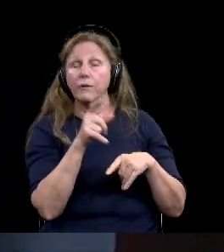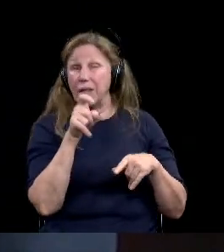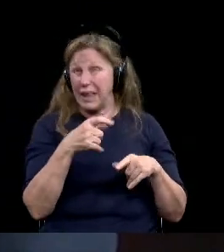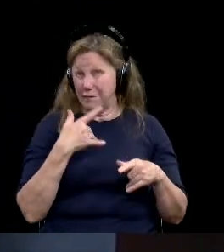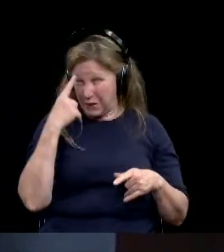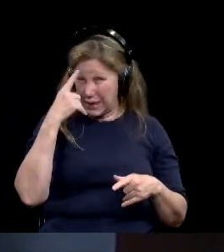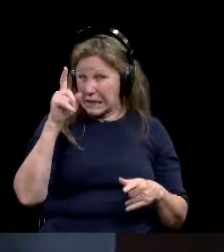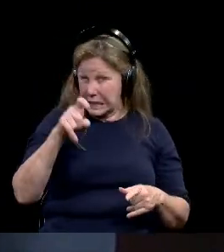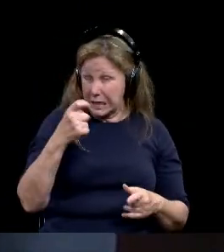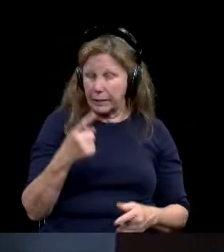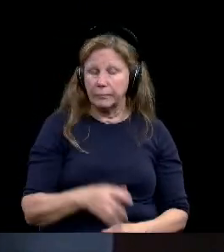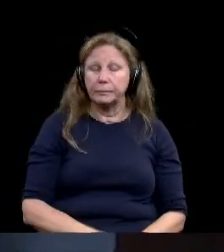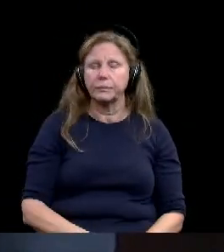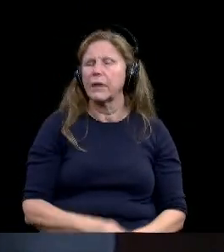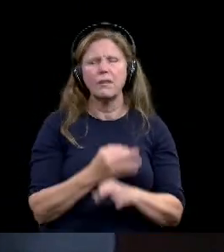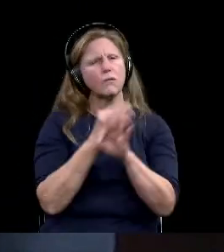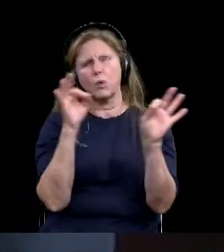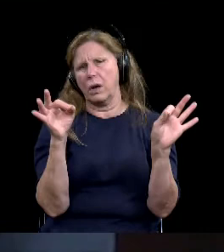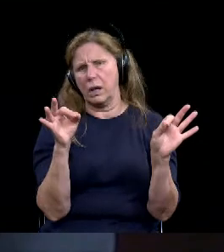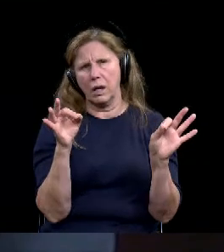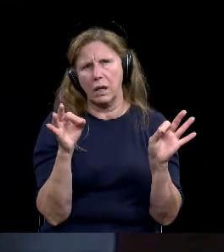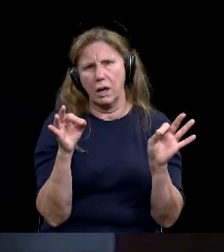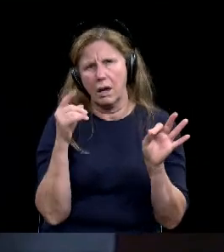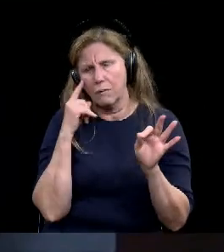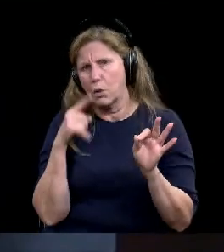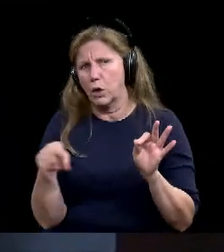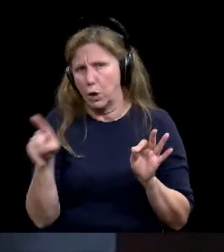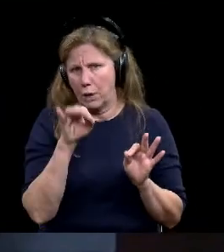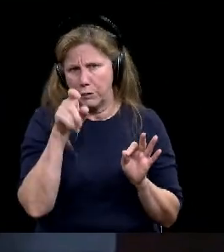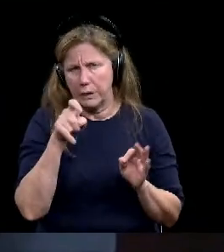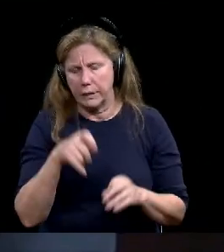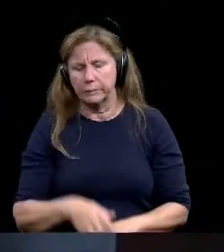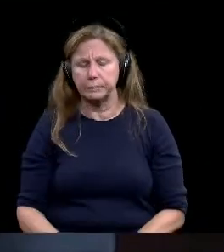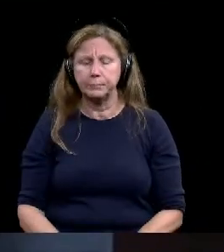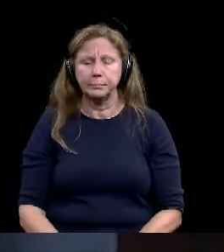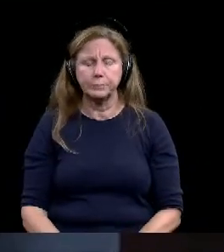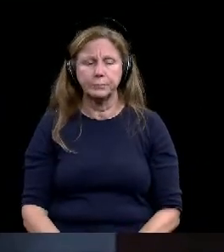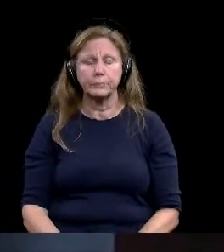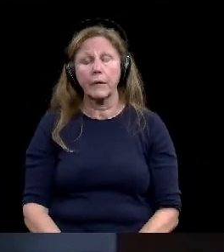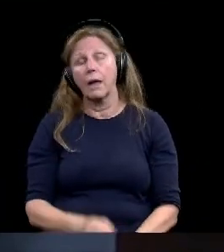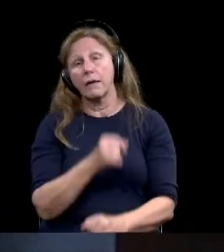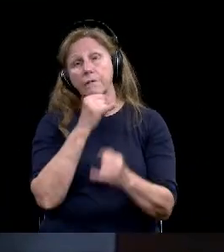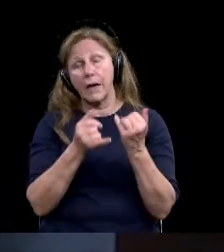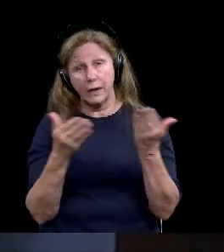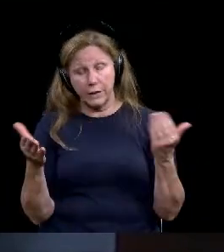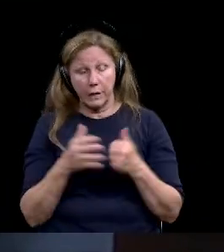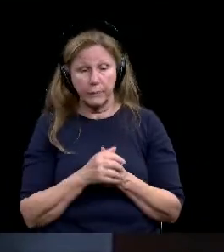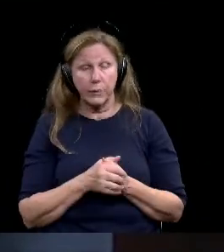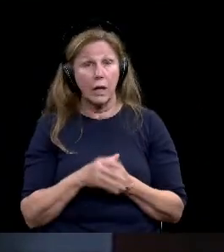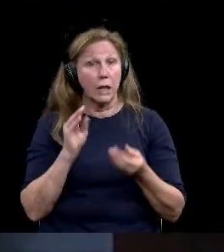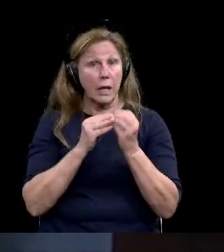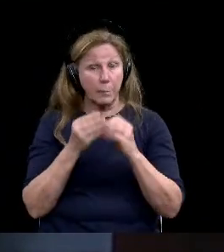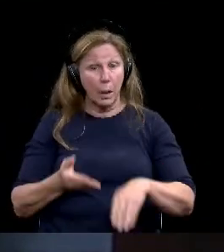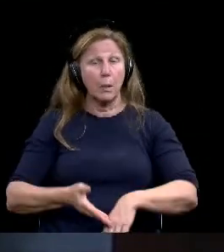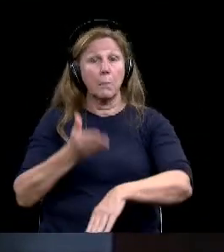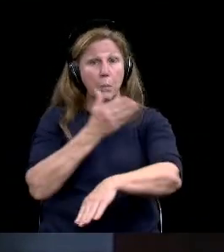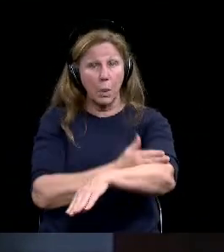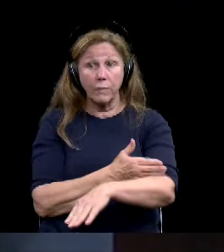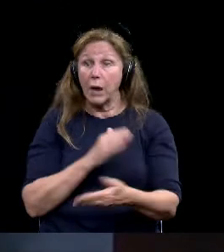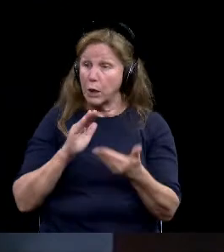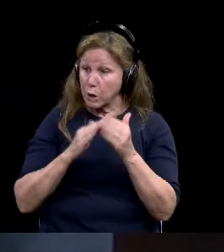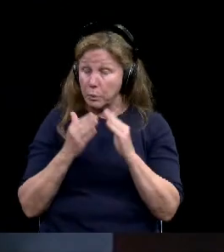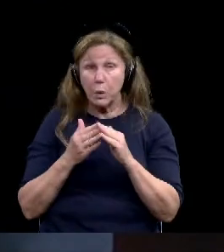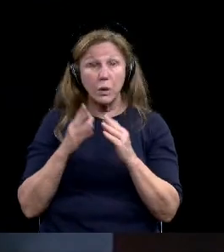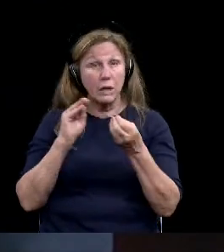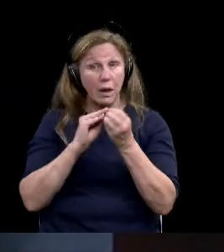improving numbers and community COVID-19 status, I'm glad to announce that today is the last scheduled COVID-19